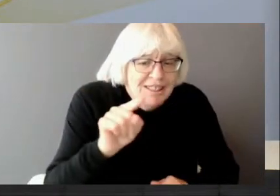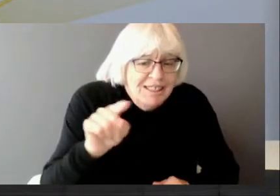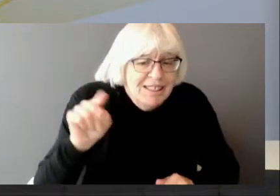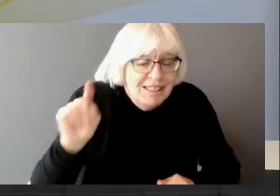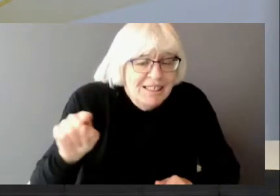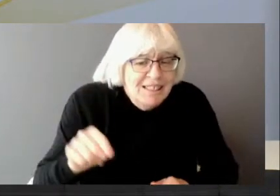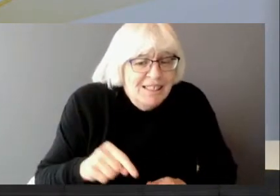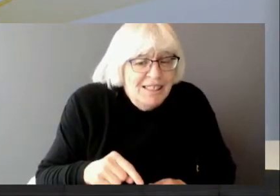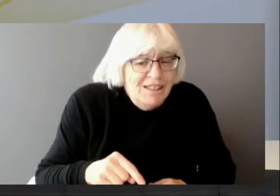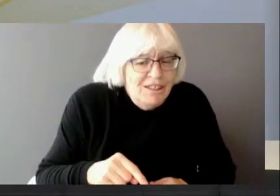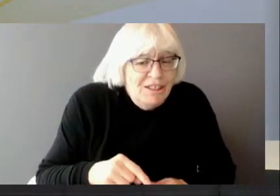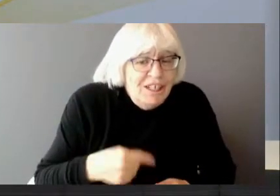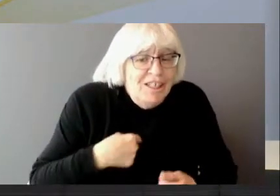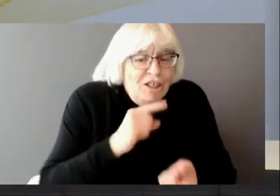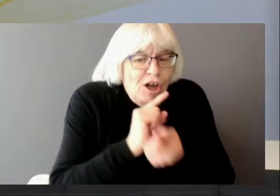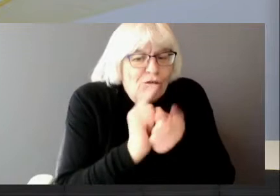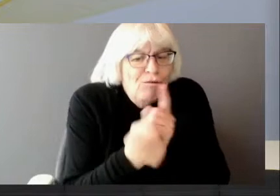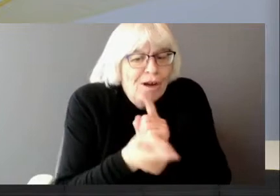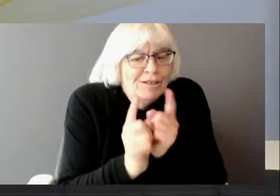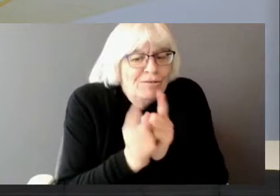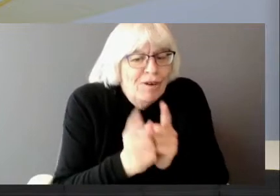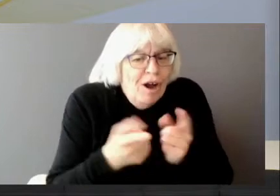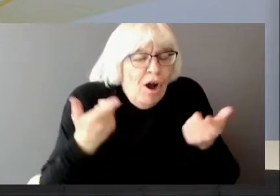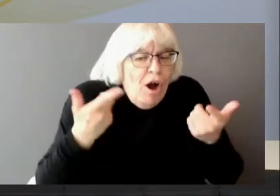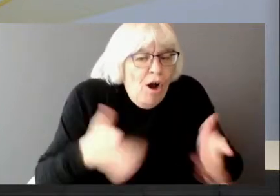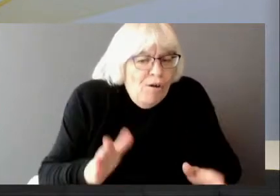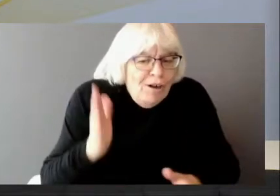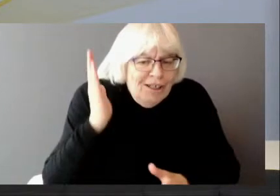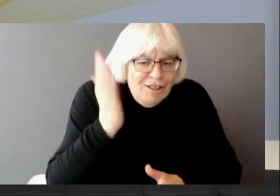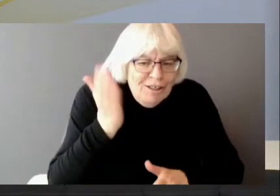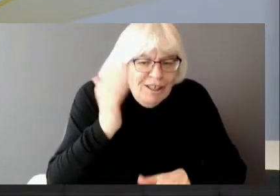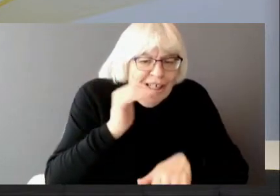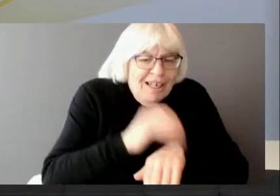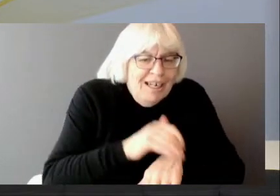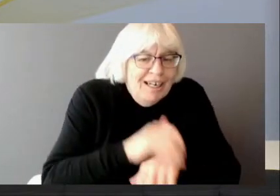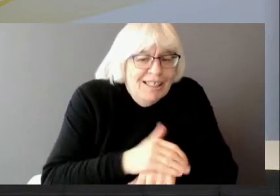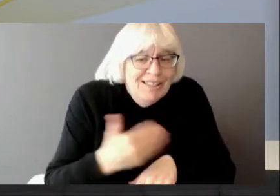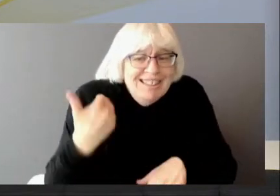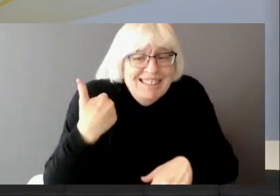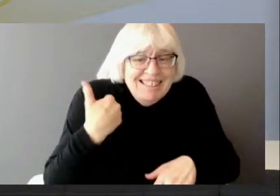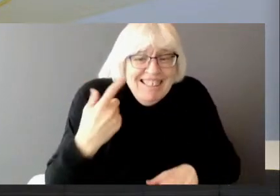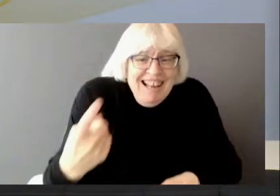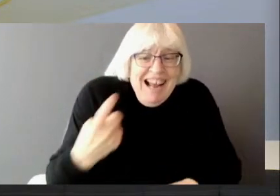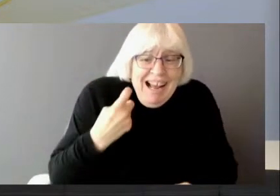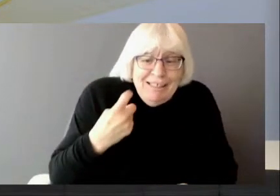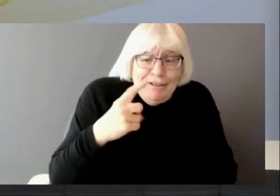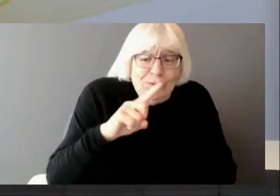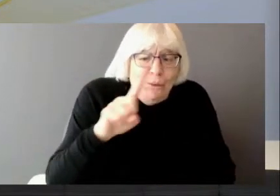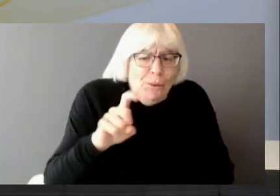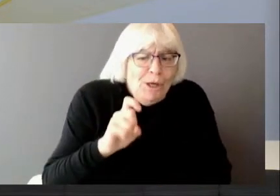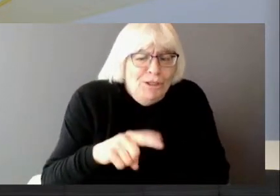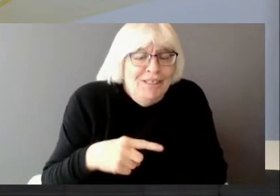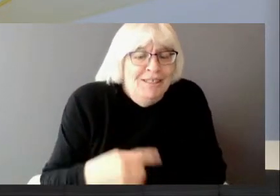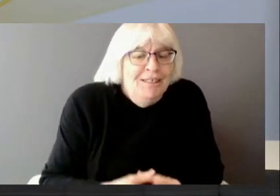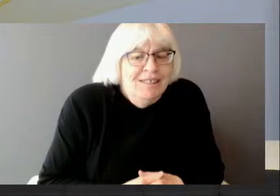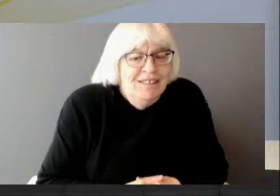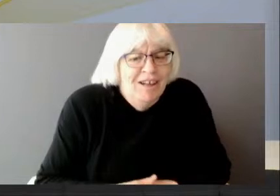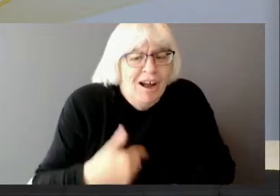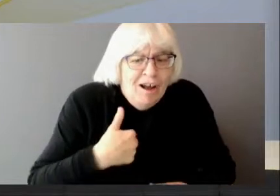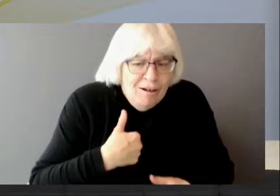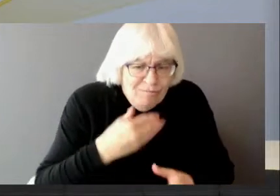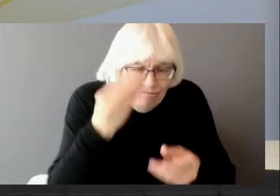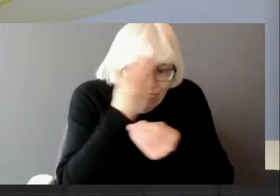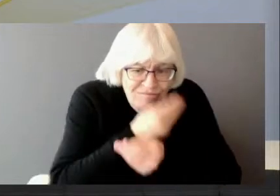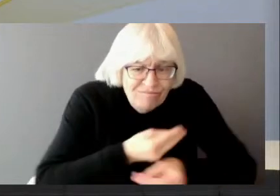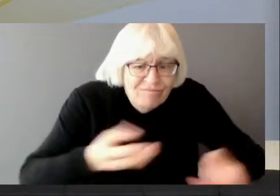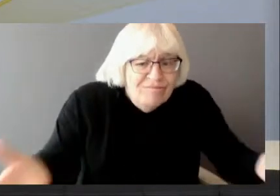said in English, but the last question was, I had mentioned right now that our positive tests